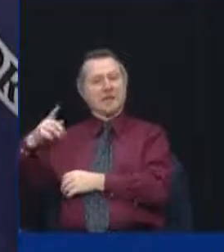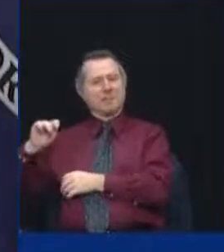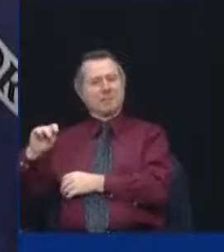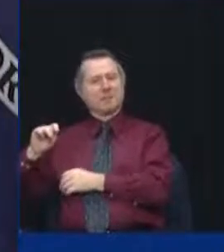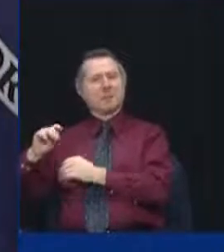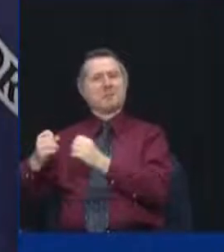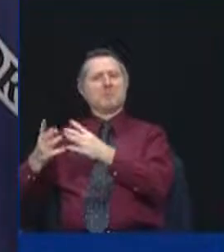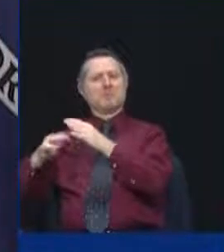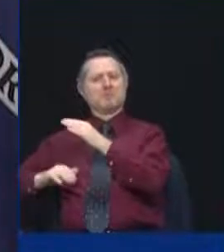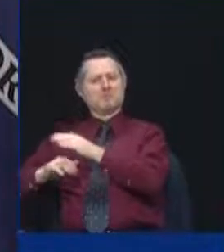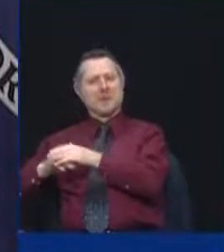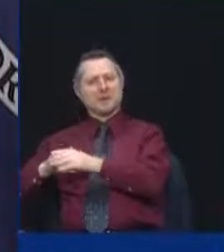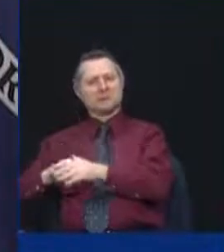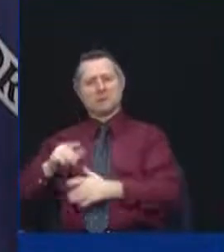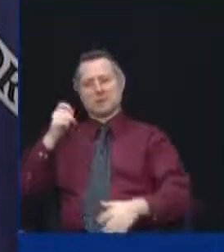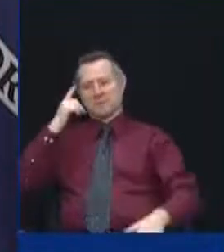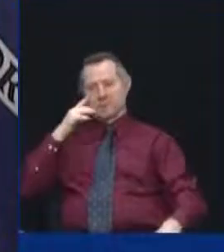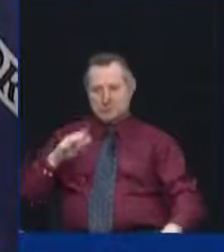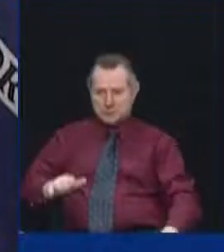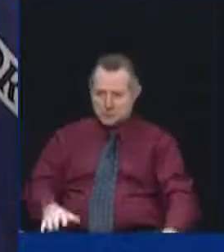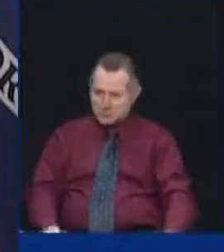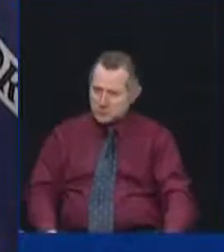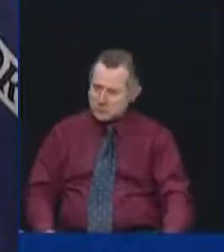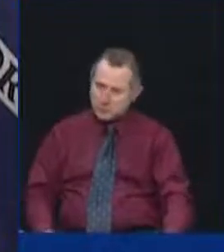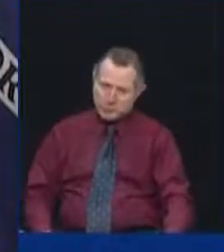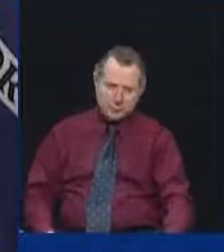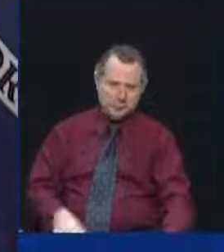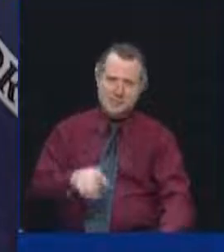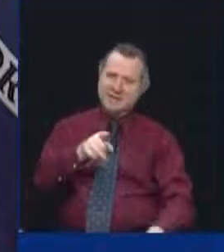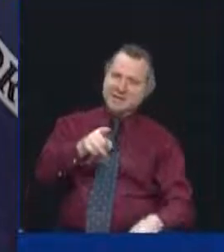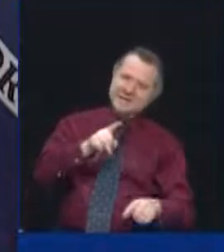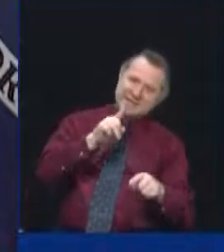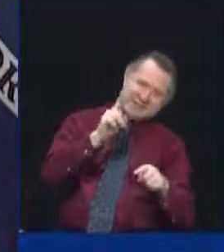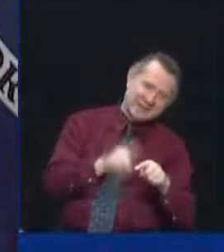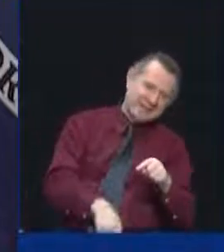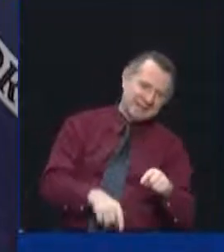You cannot mandate vaccines